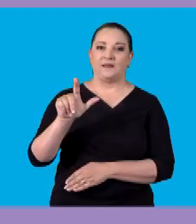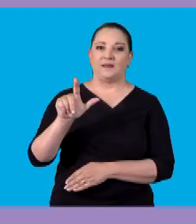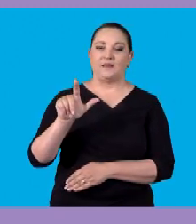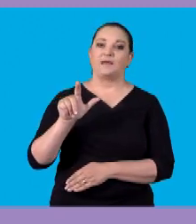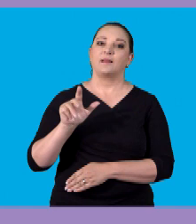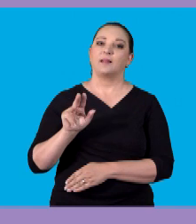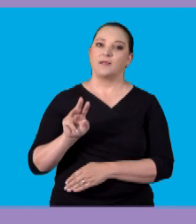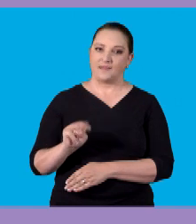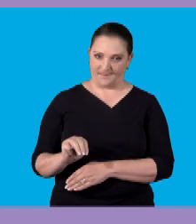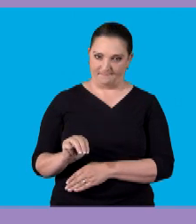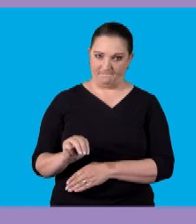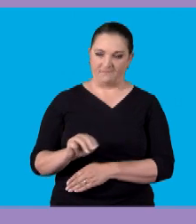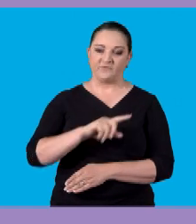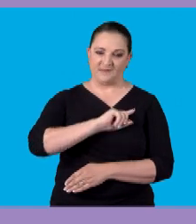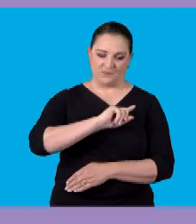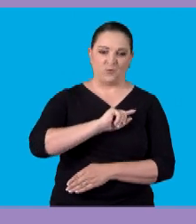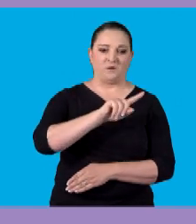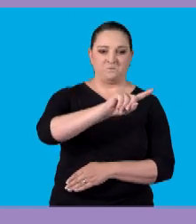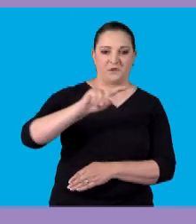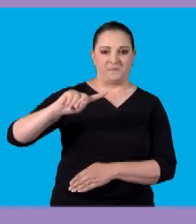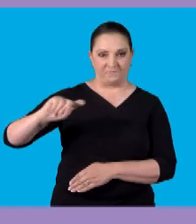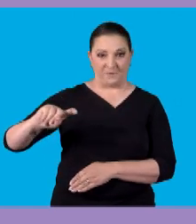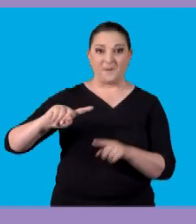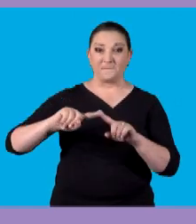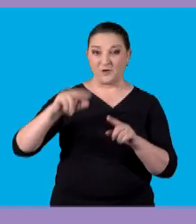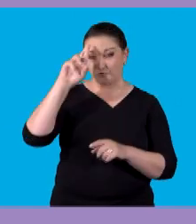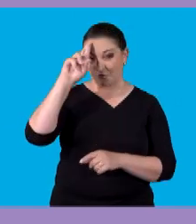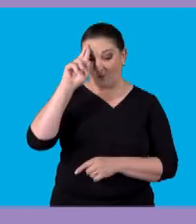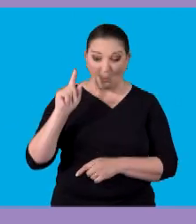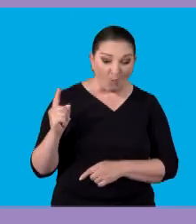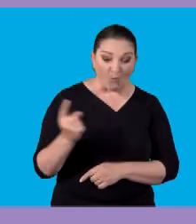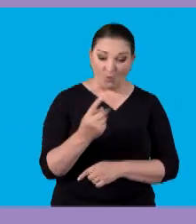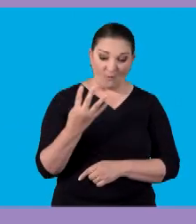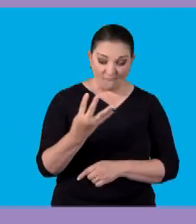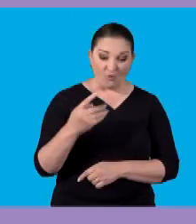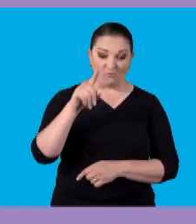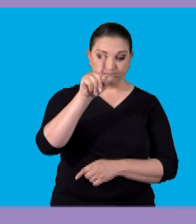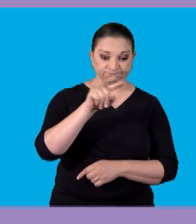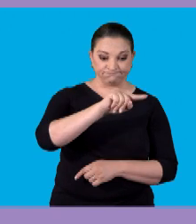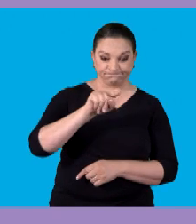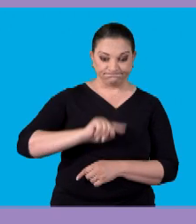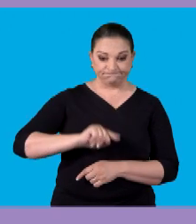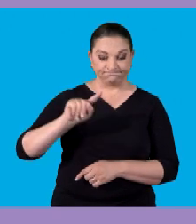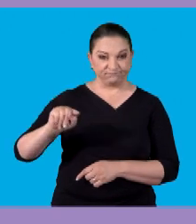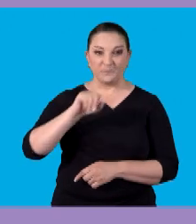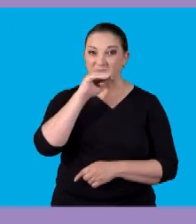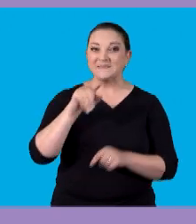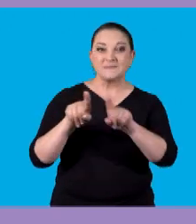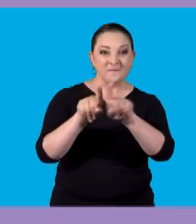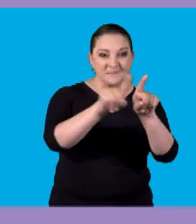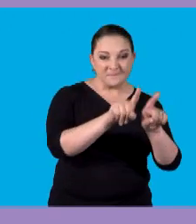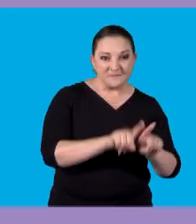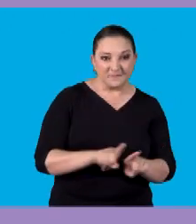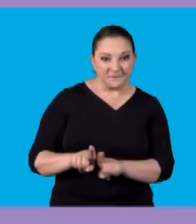Kn and Lm. But remember, we said this is a